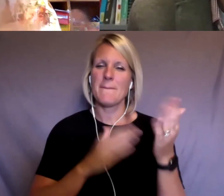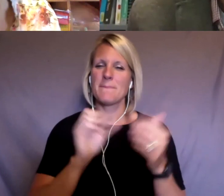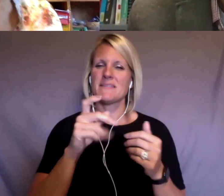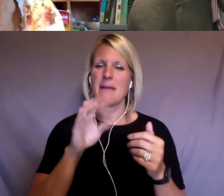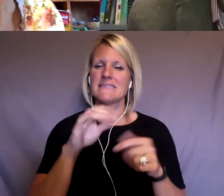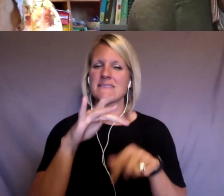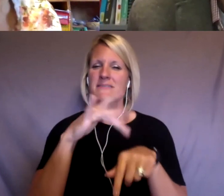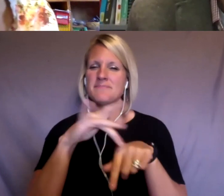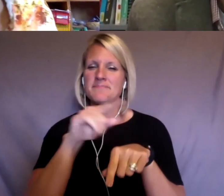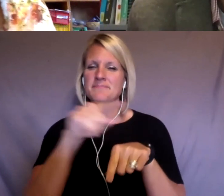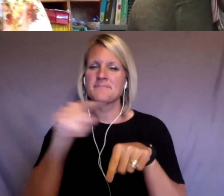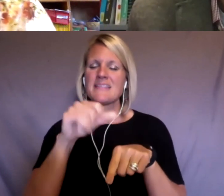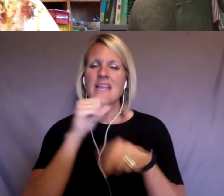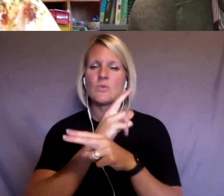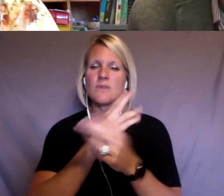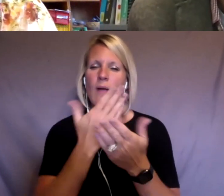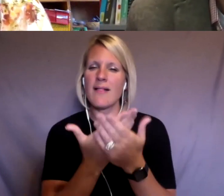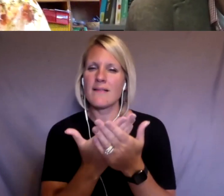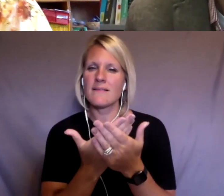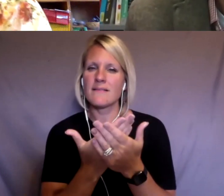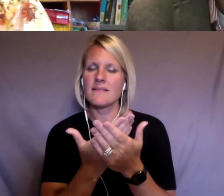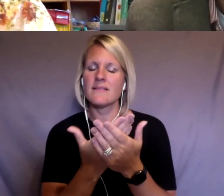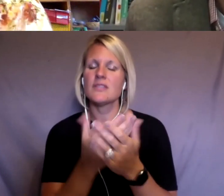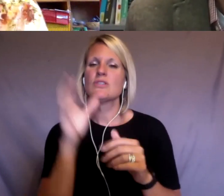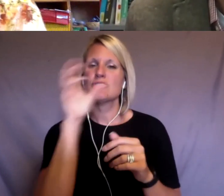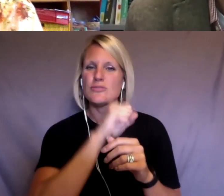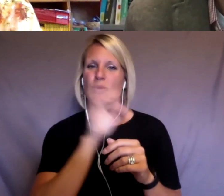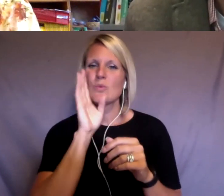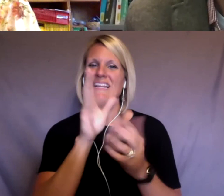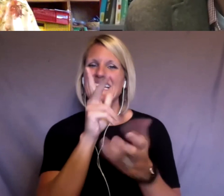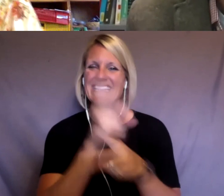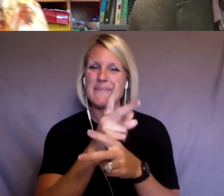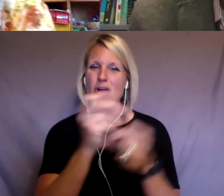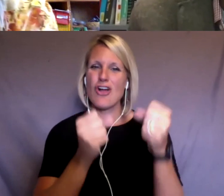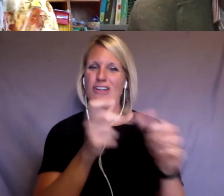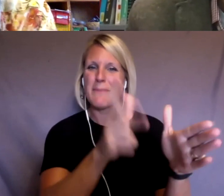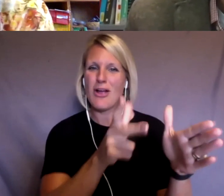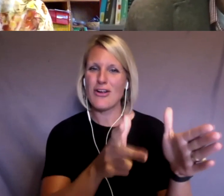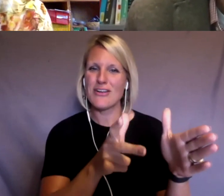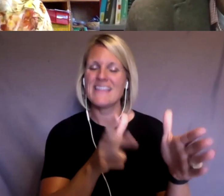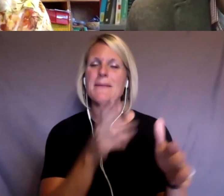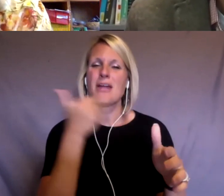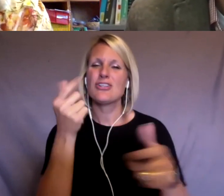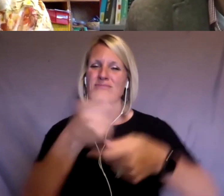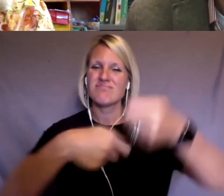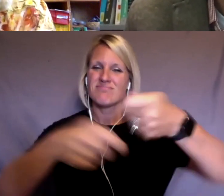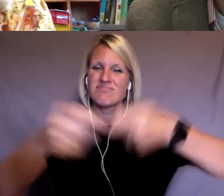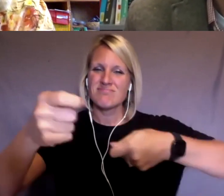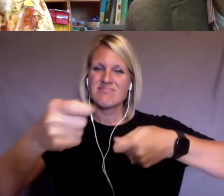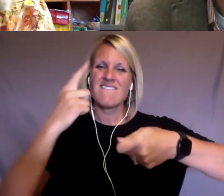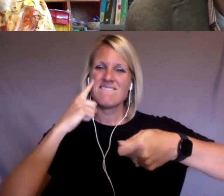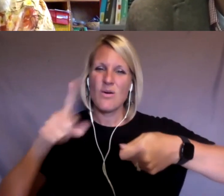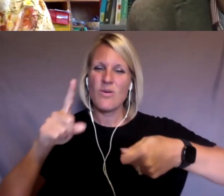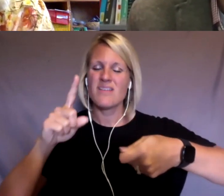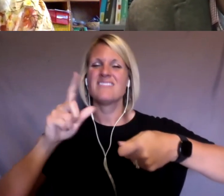of thinking that we're going to store cars, it's much better to use other. I agree with you, but it is, again,